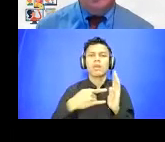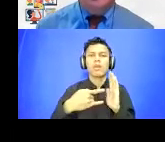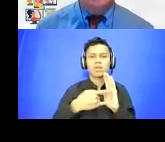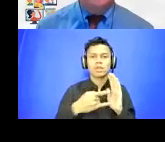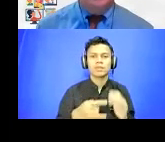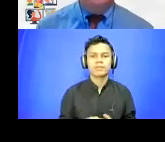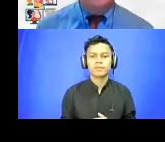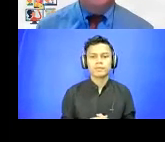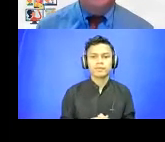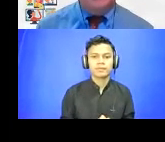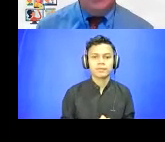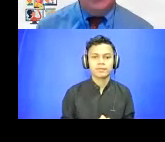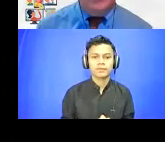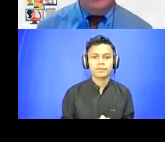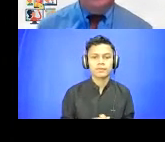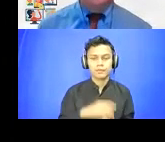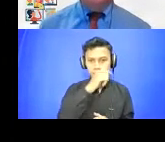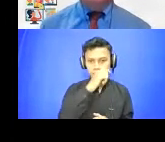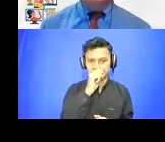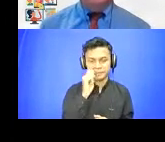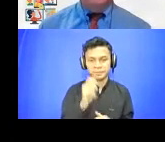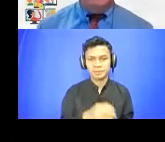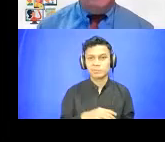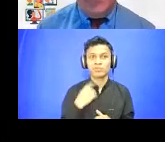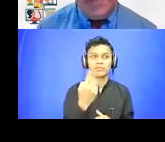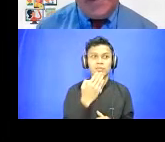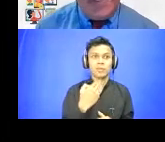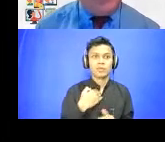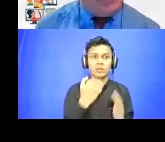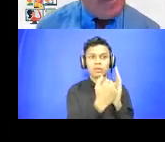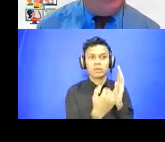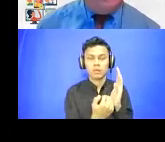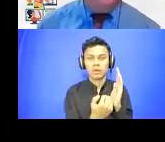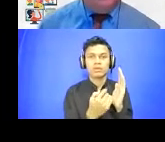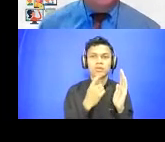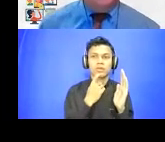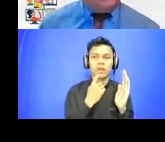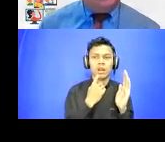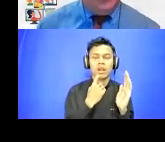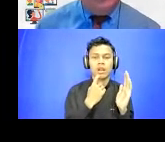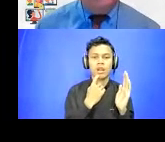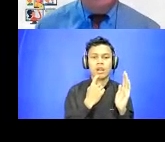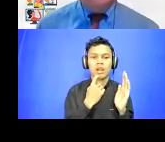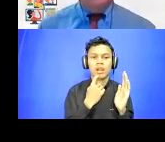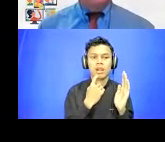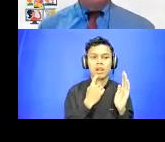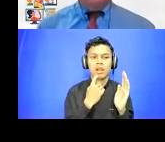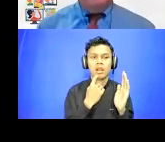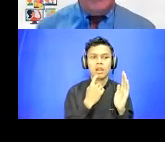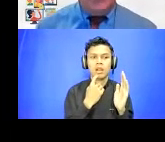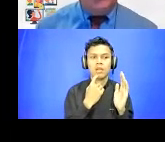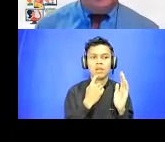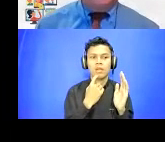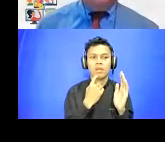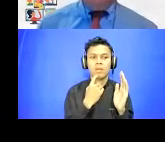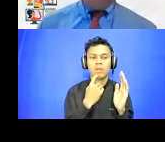online searches for information about clients. In the United States, and maybe in Indonesia, I don't know,